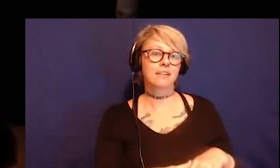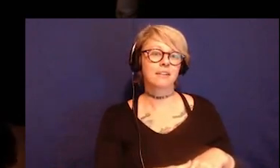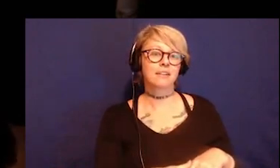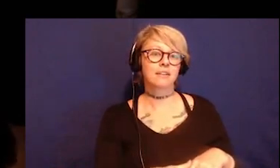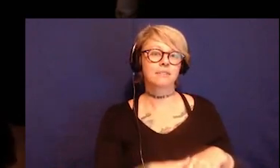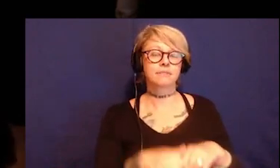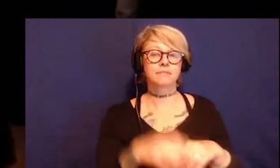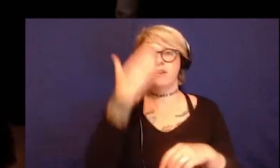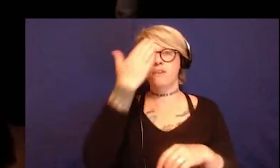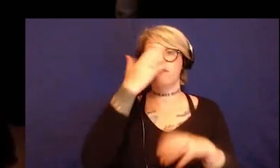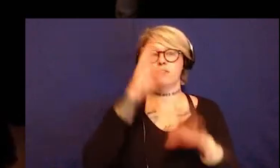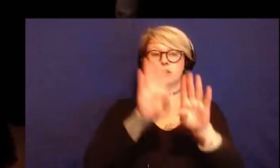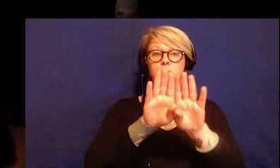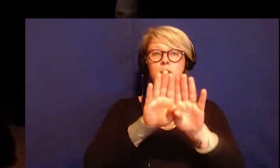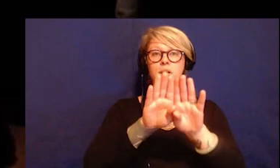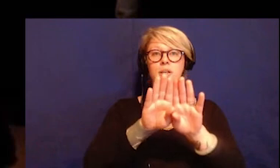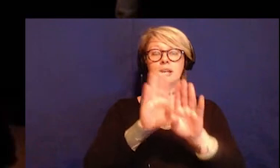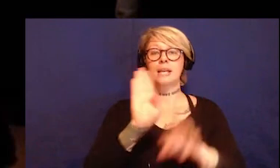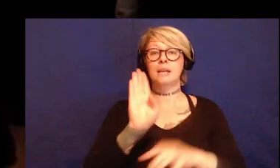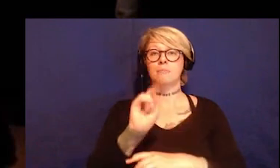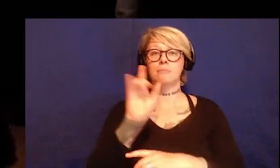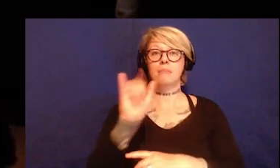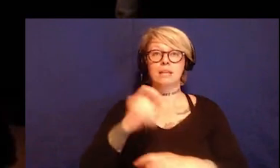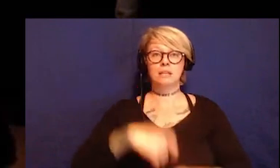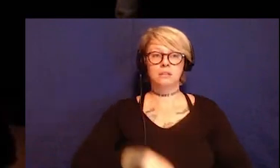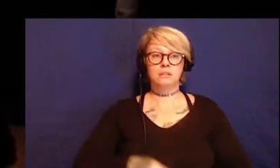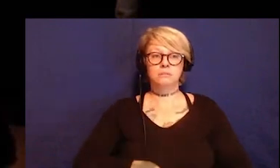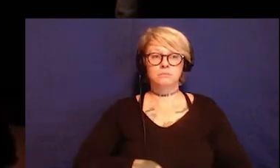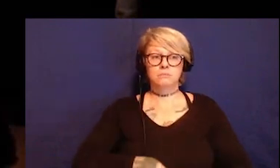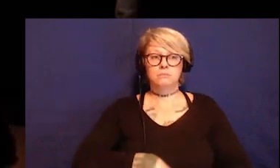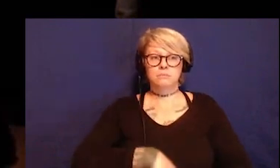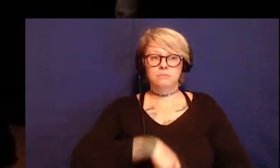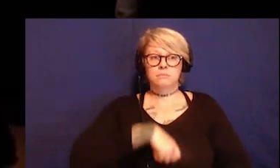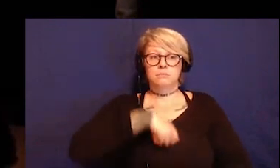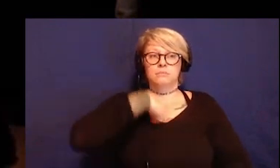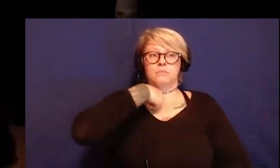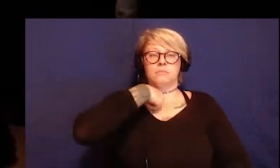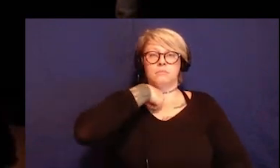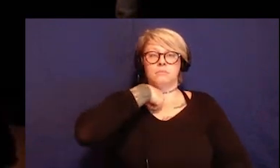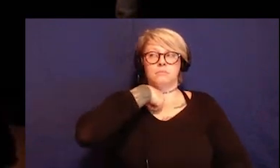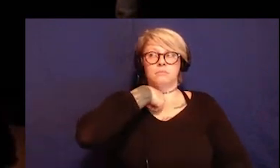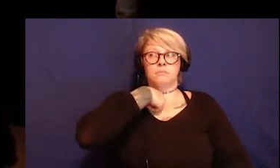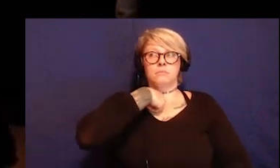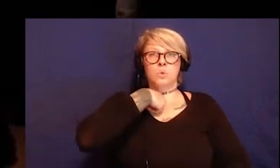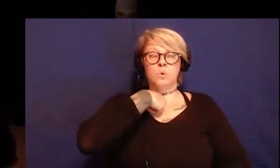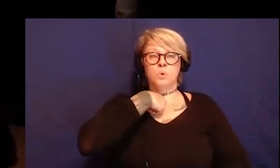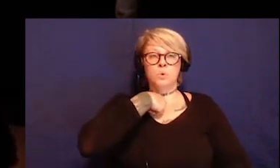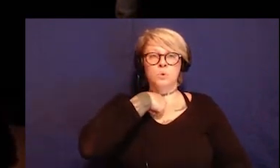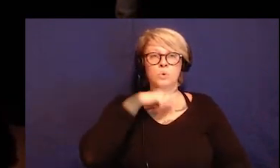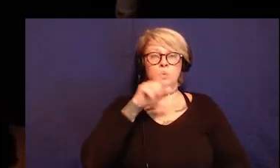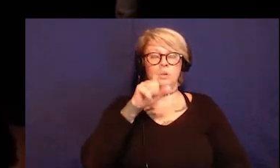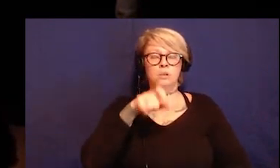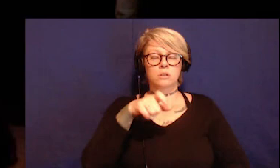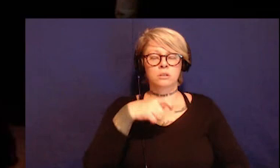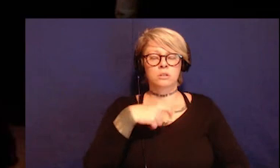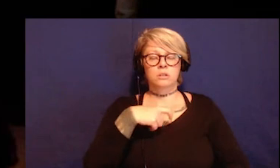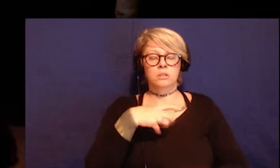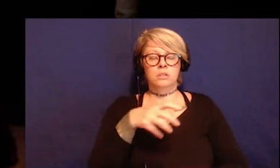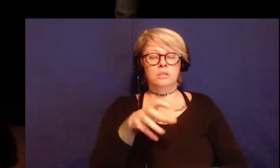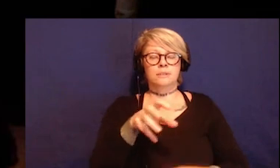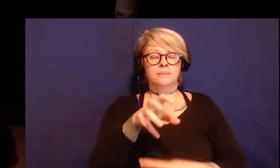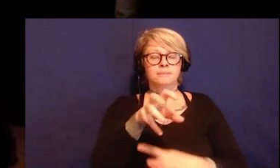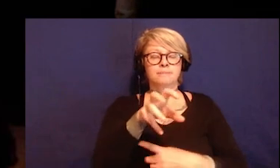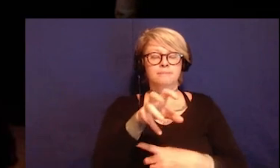Front door. Betty zips up her large coat. It takes tremendous effort for Betty to find the will to reach out for the door